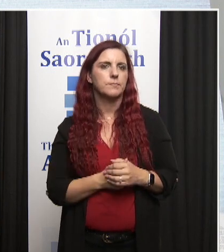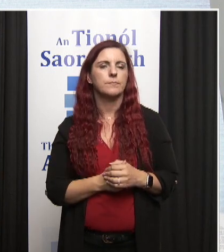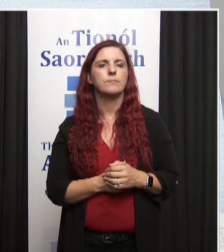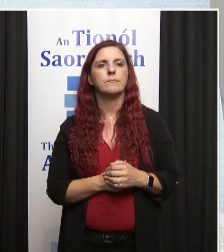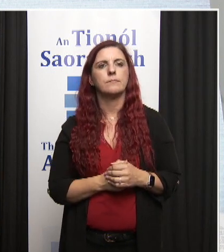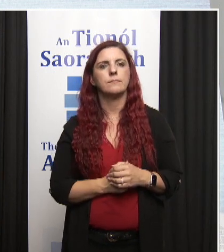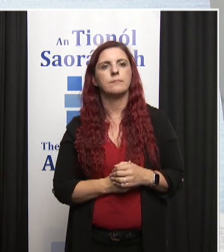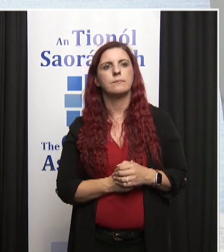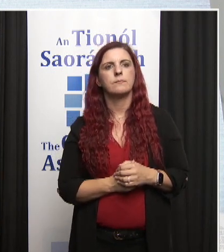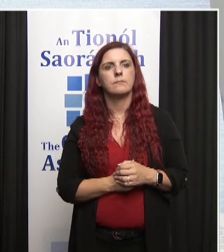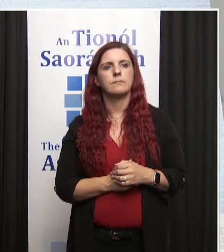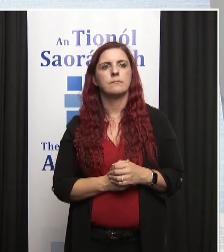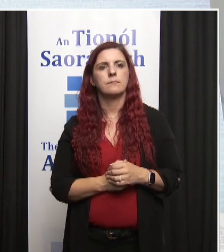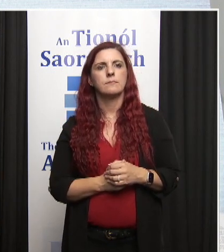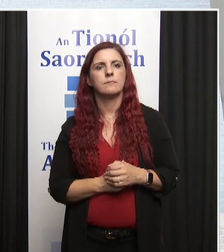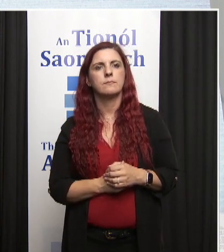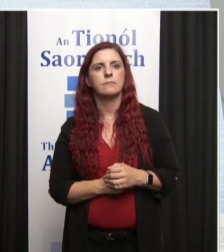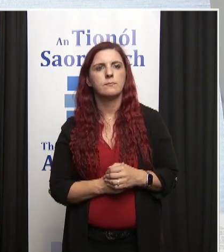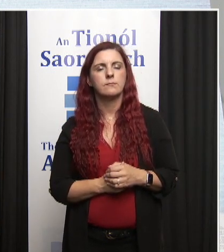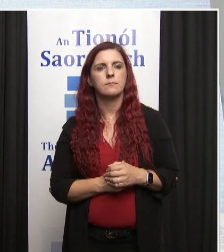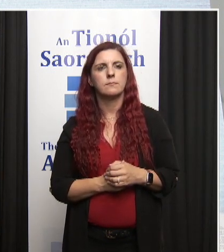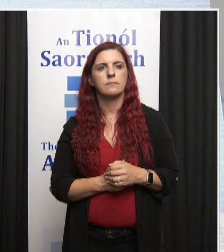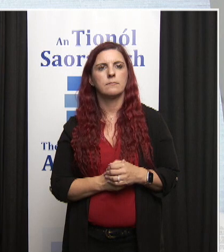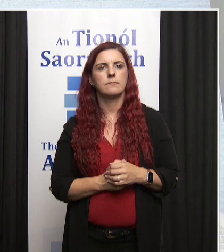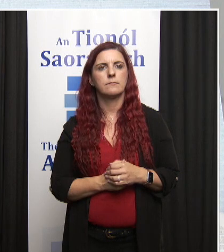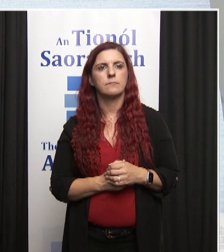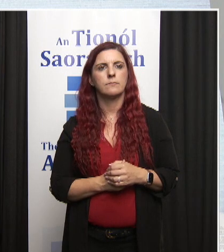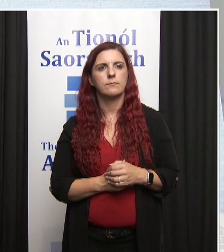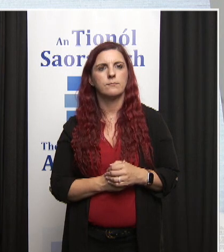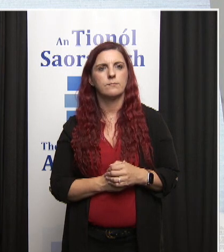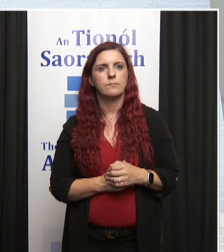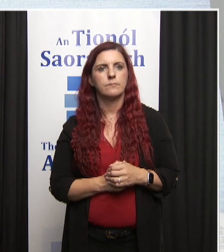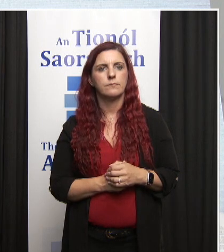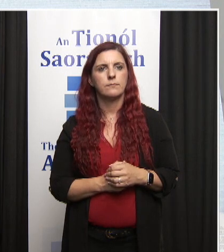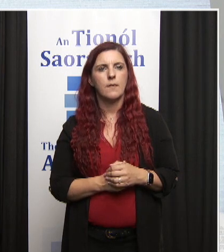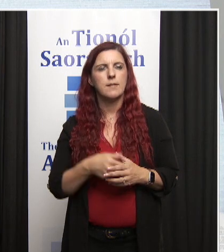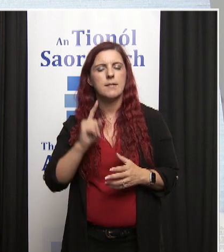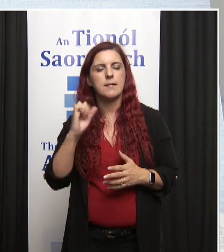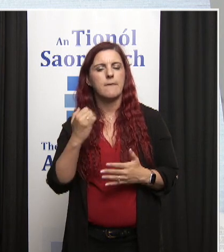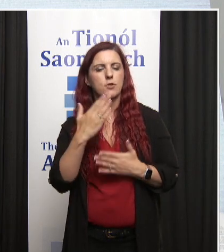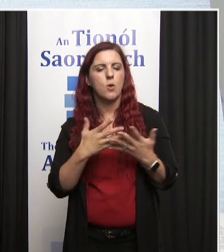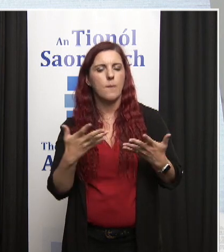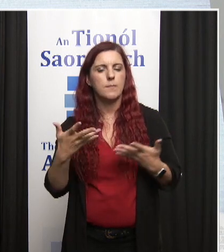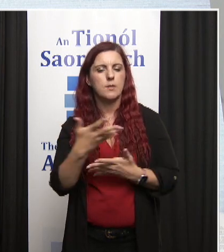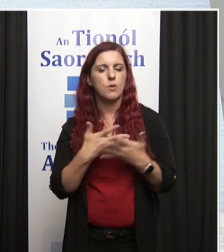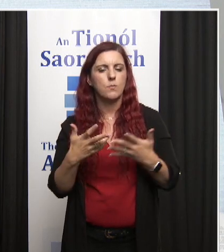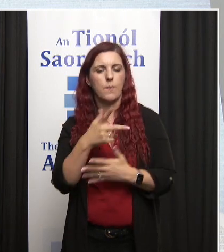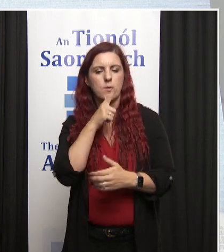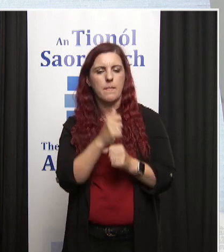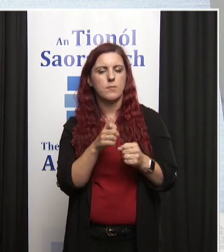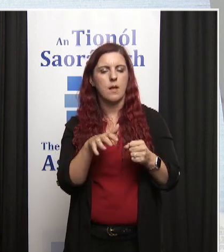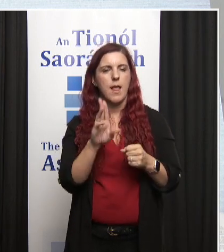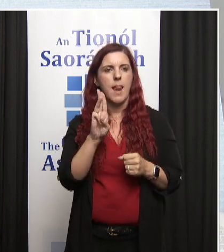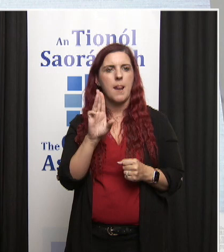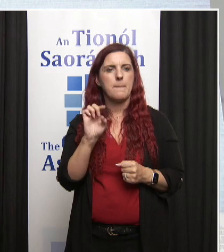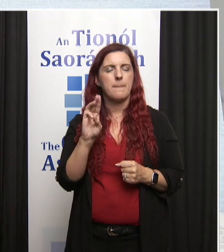the loans would be very much governed and regulated. There was discussion in relation to local property